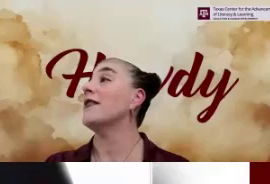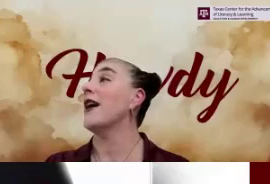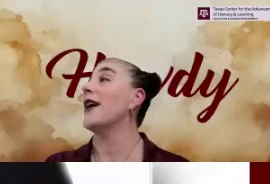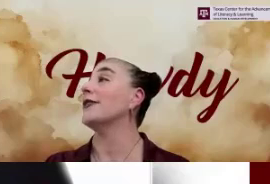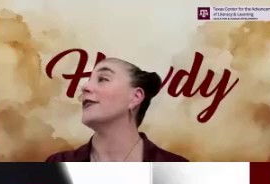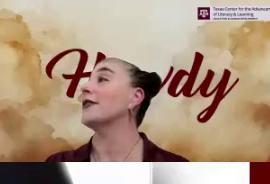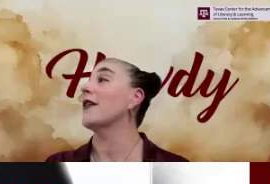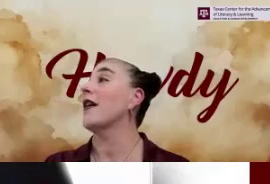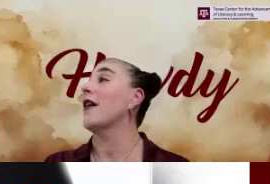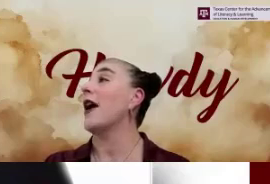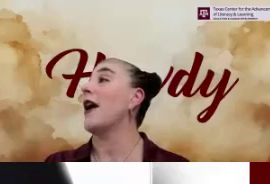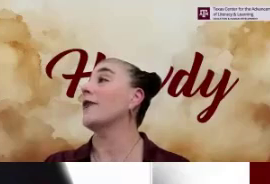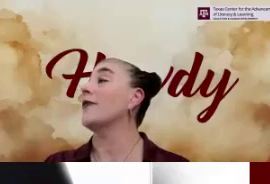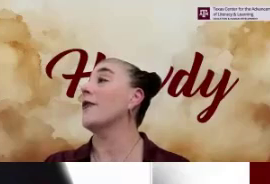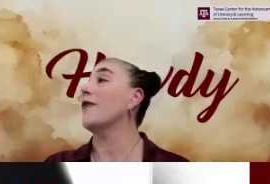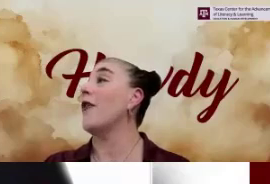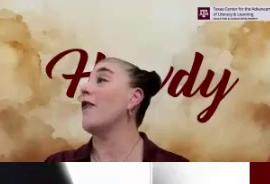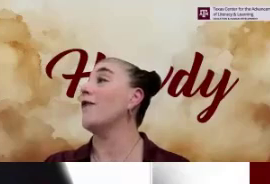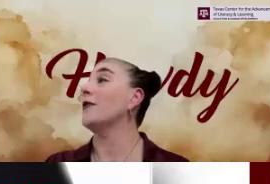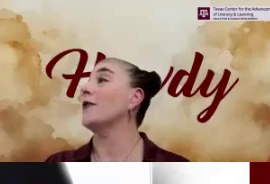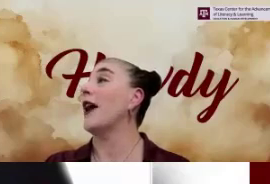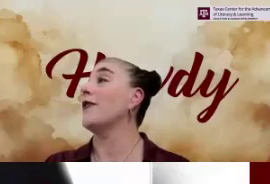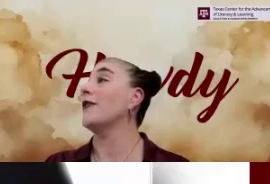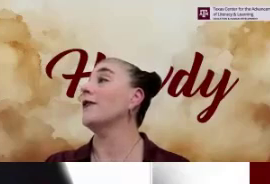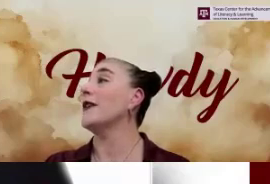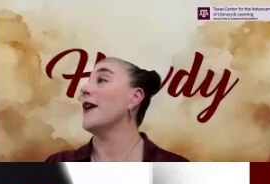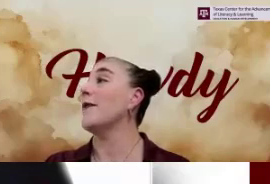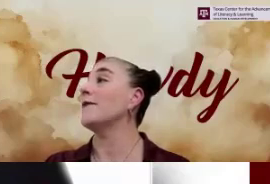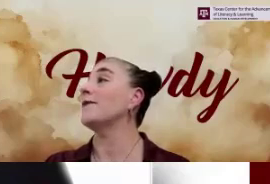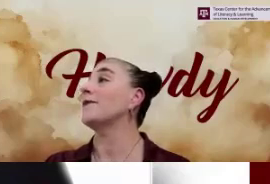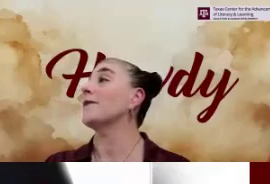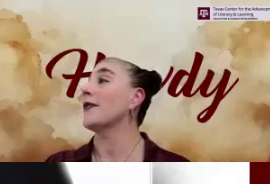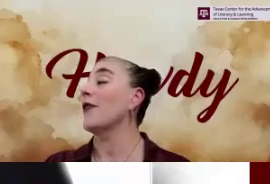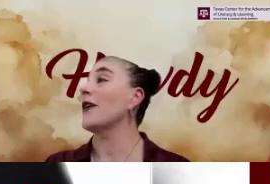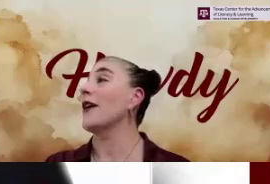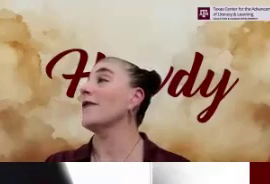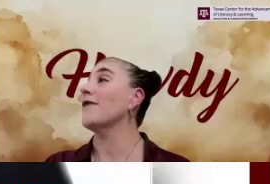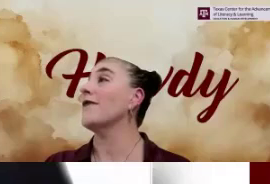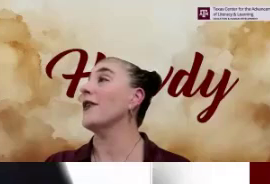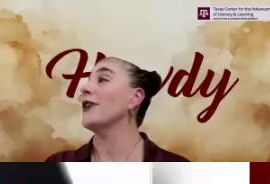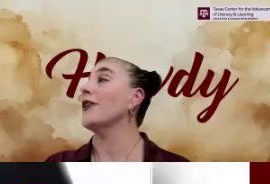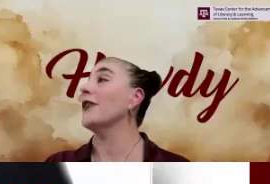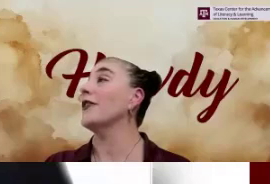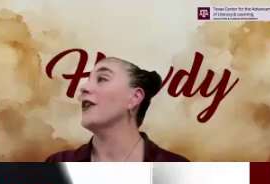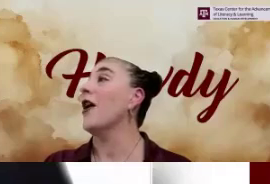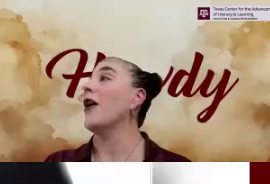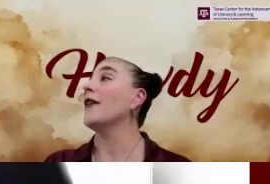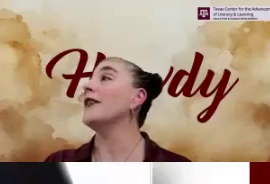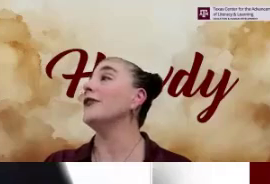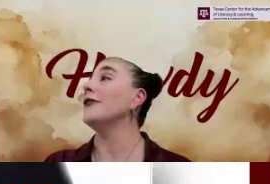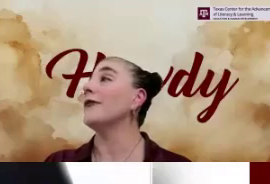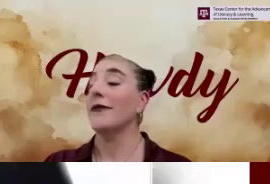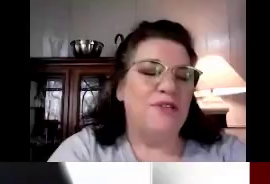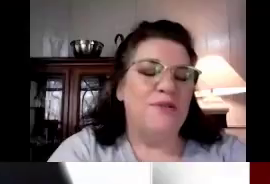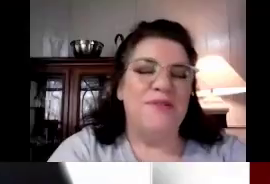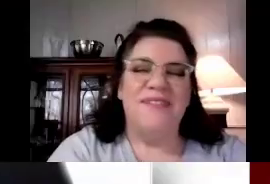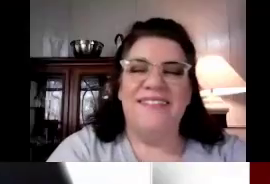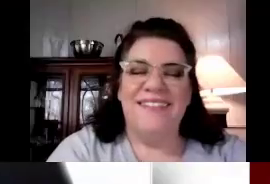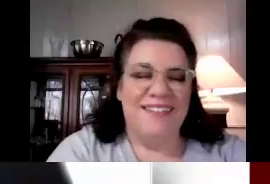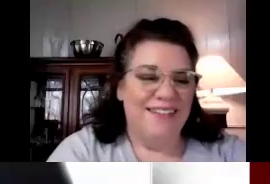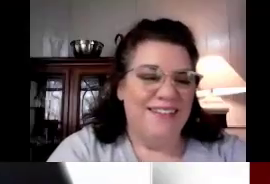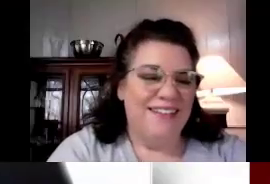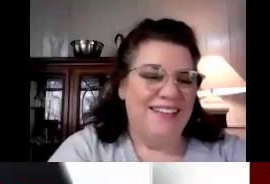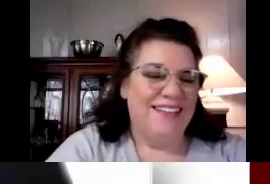information. Nice. After a fall from a ladder. Yep. Okay, very good. Fun All how right, we're all these are- different